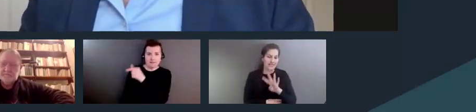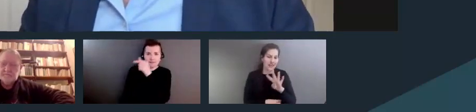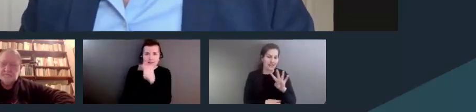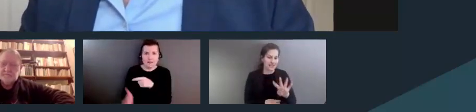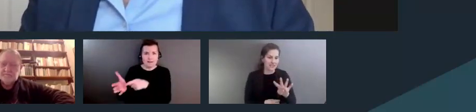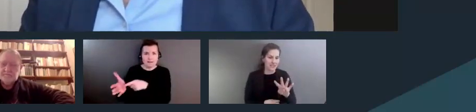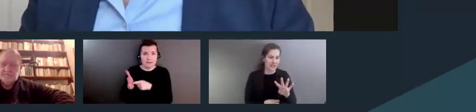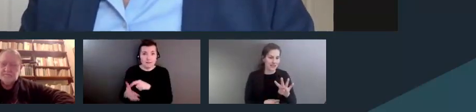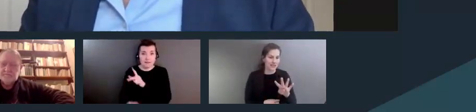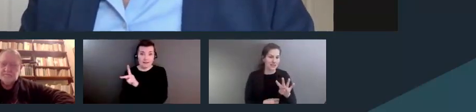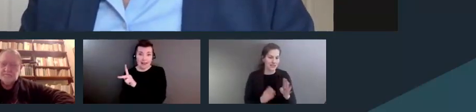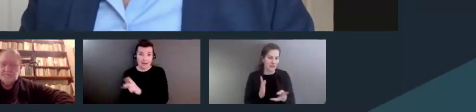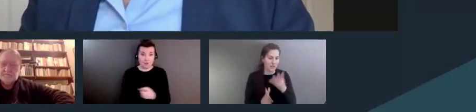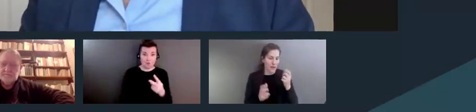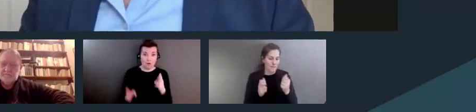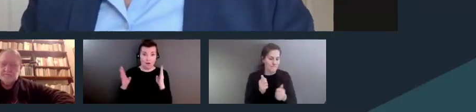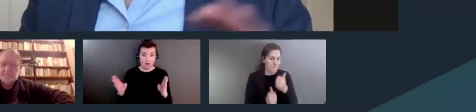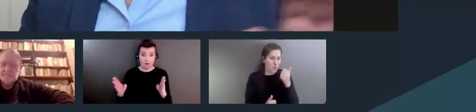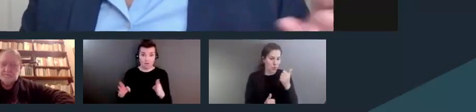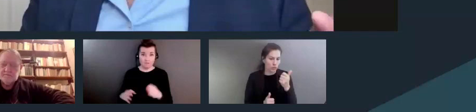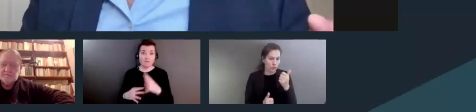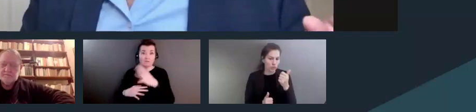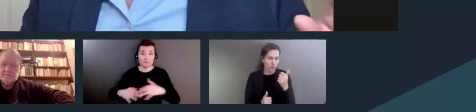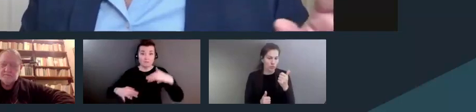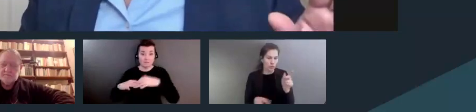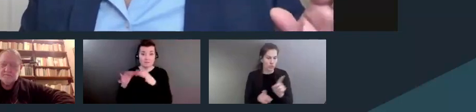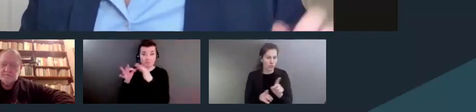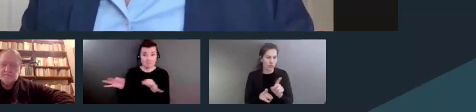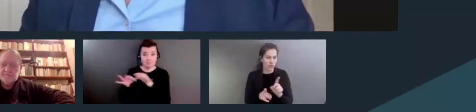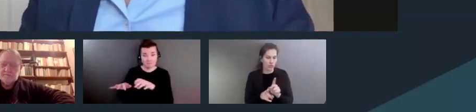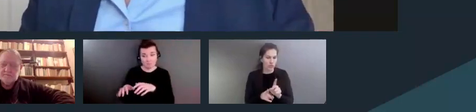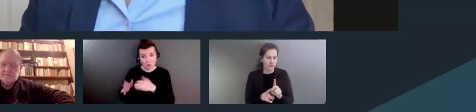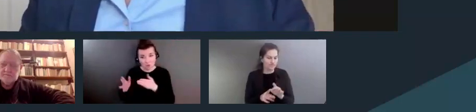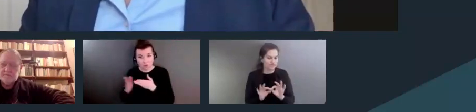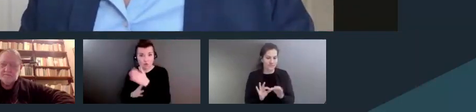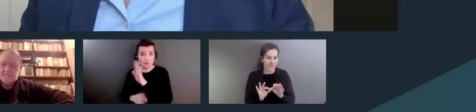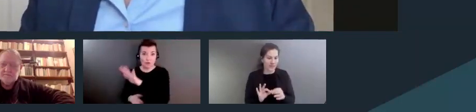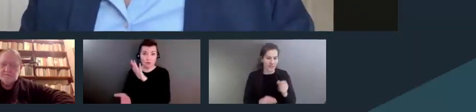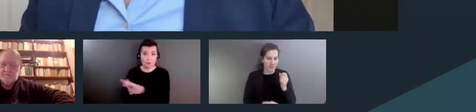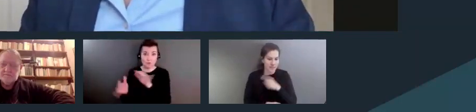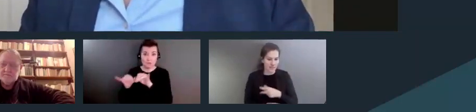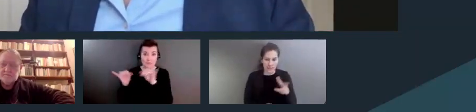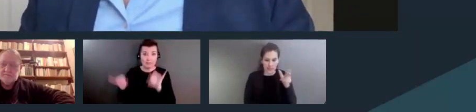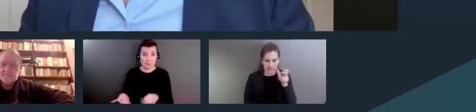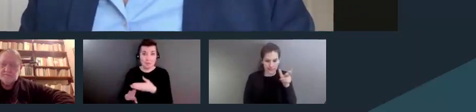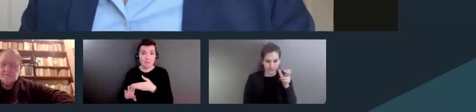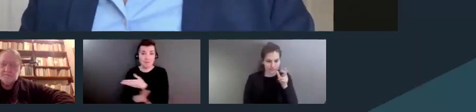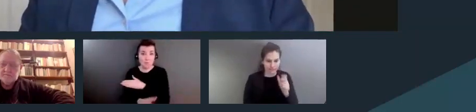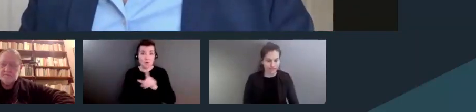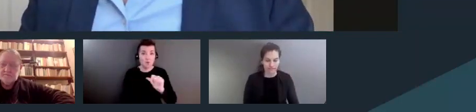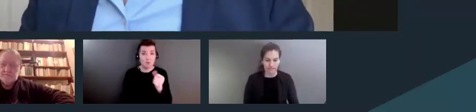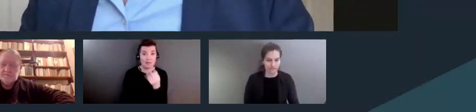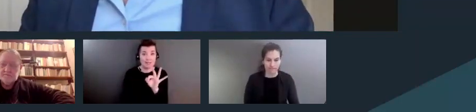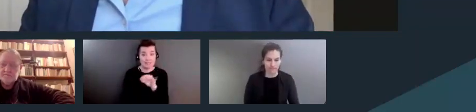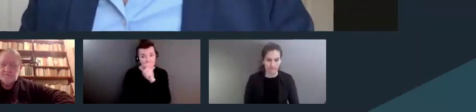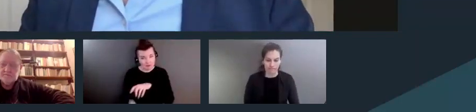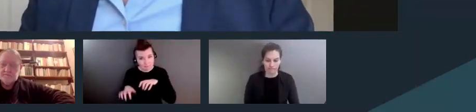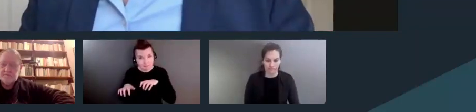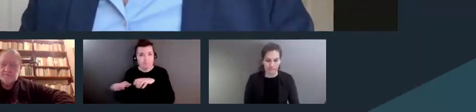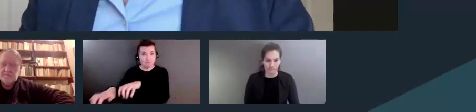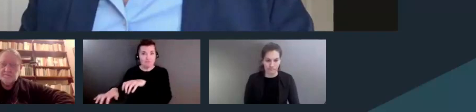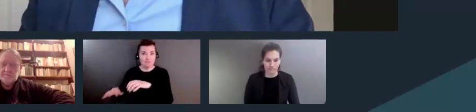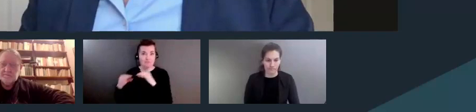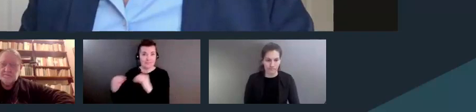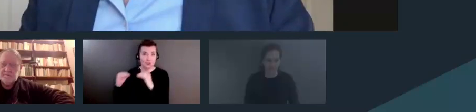K-12 Inuktitut language of instruction throughout the school system by 2019. But as that date